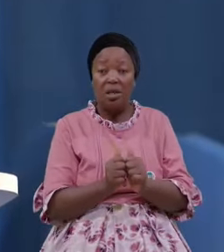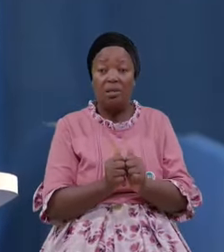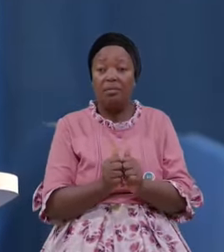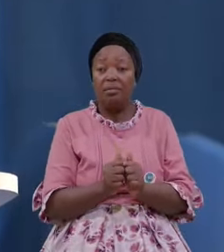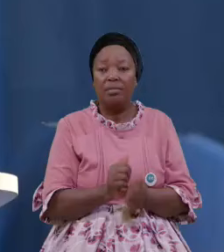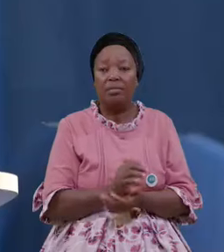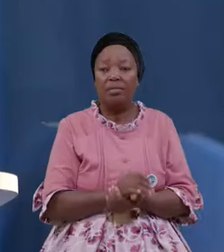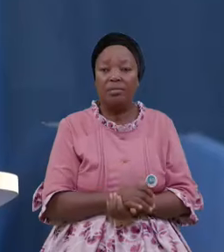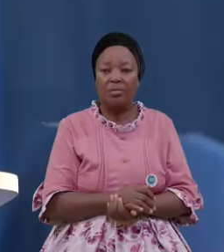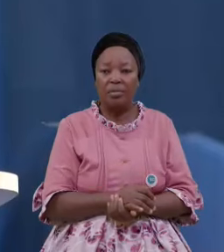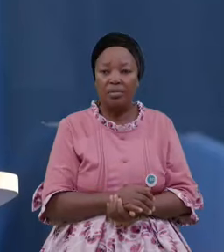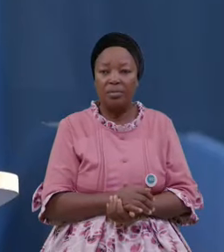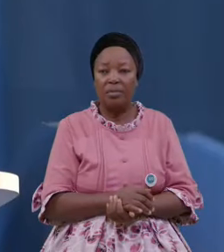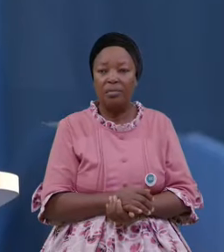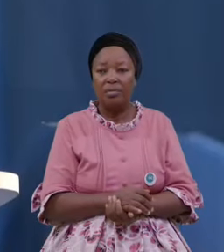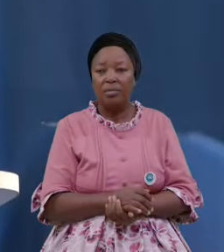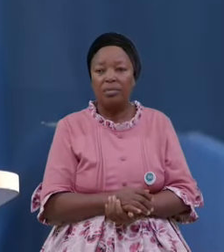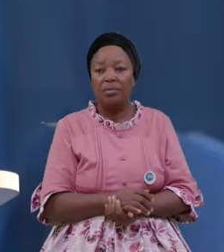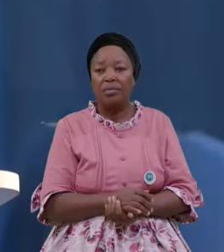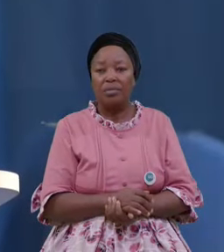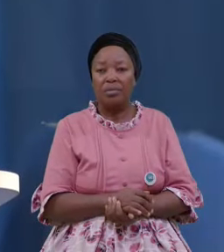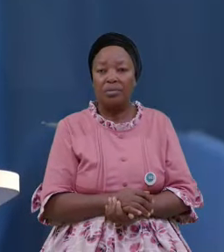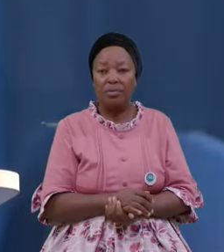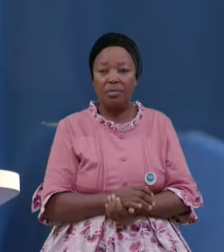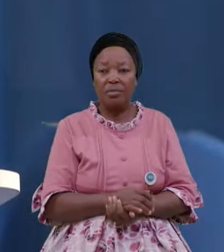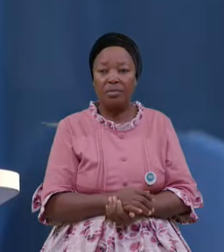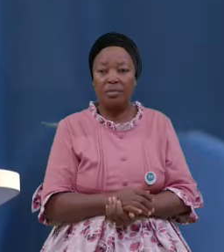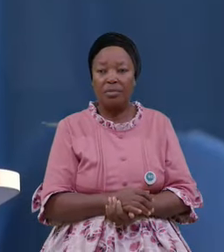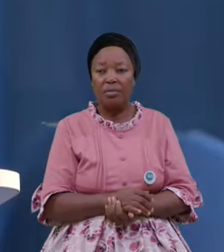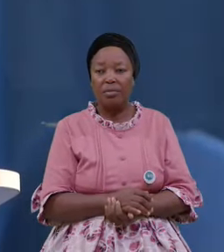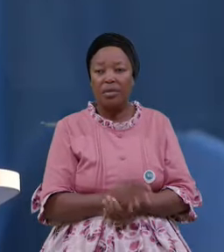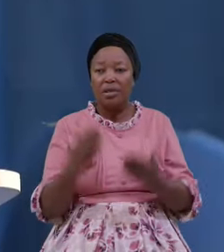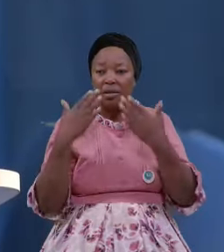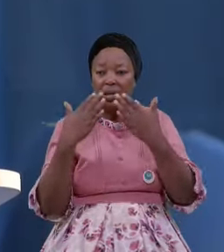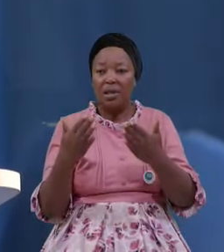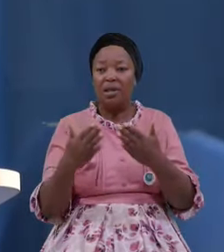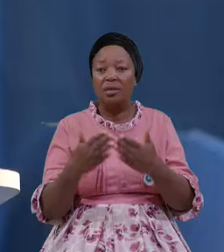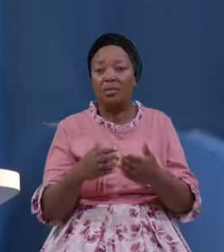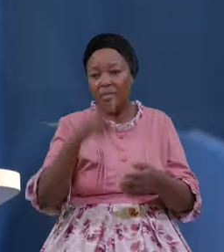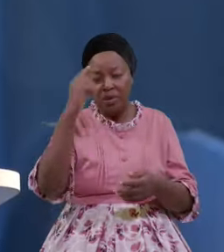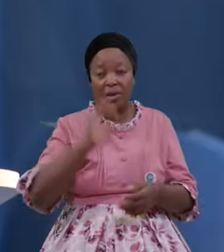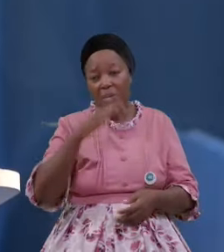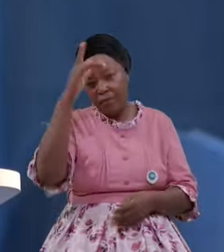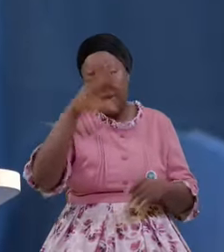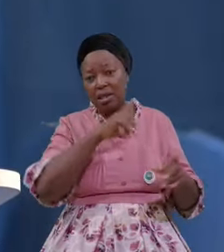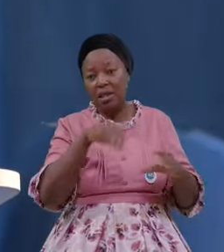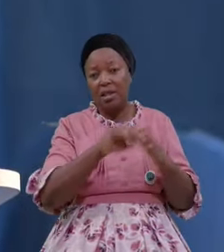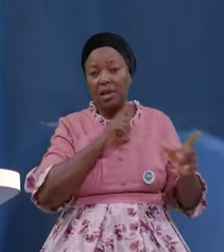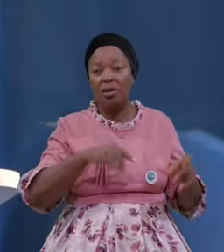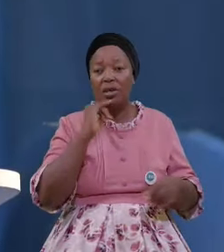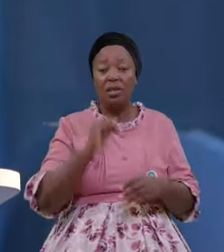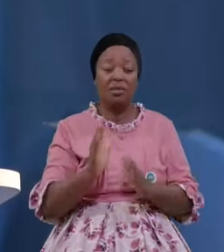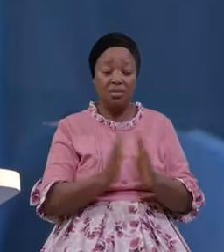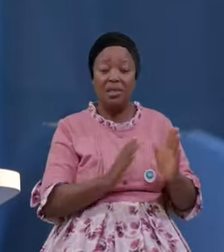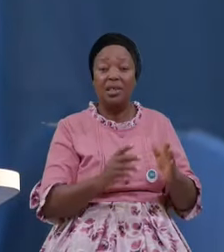right, I'm seeing that one now. I think we're almost done. The pastor is also set. And today we'll see power. It's a power